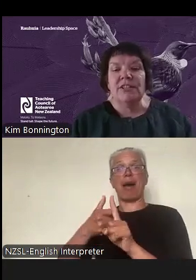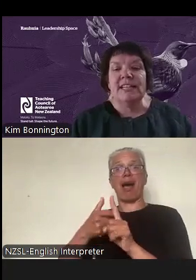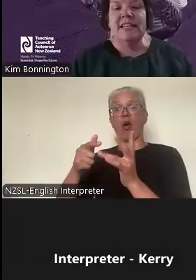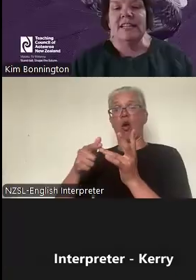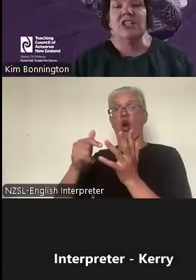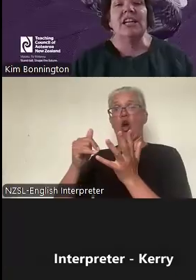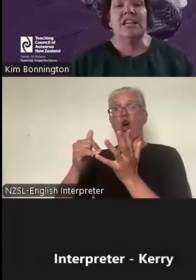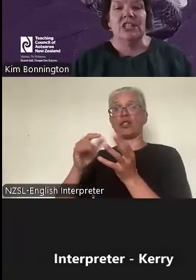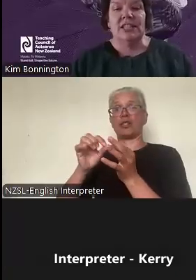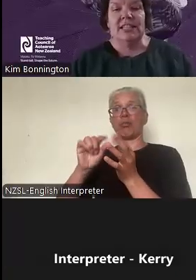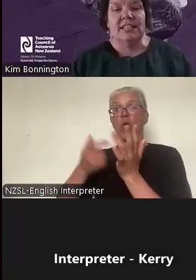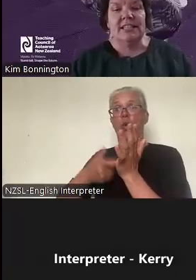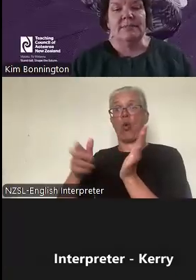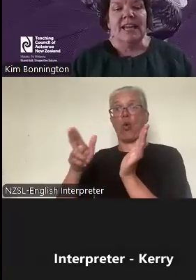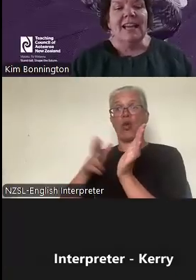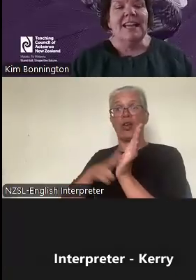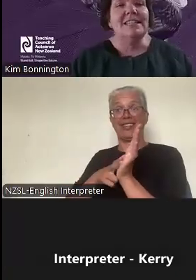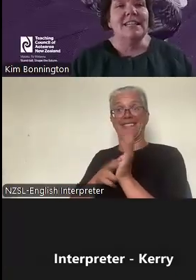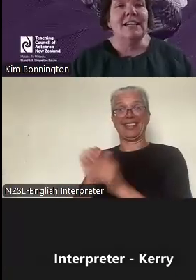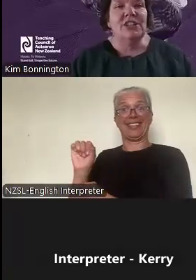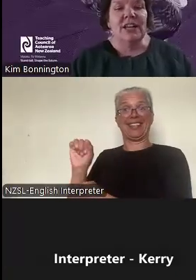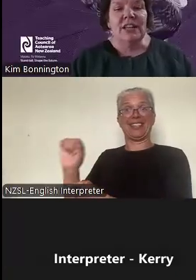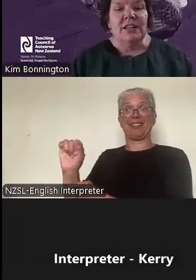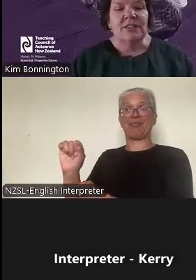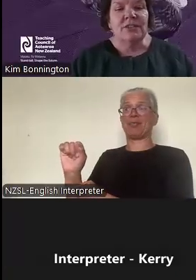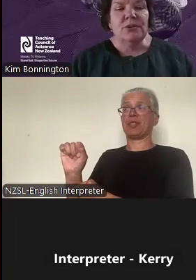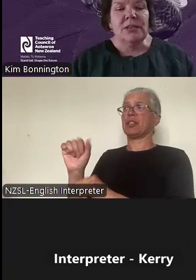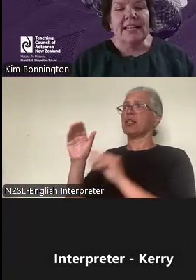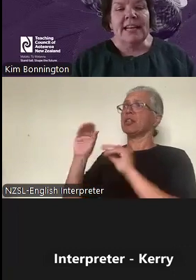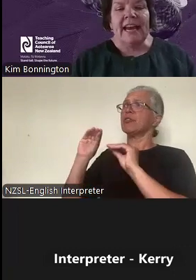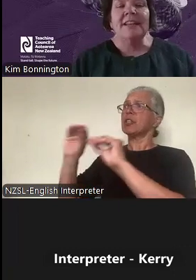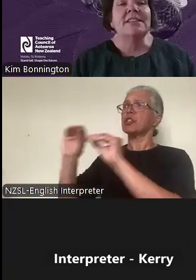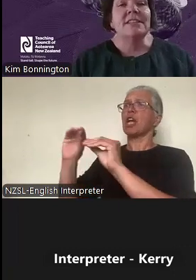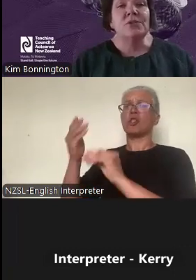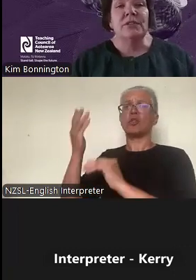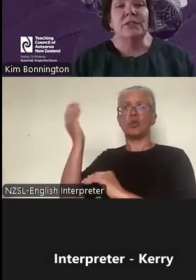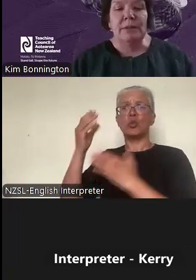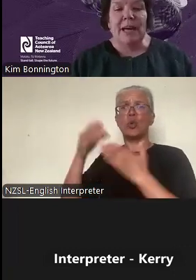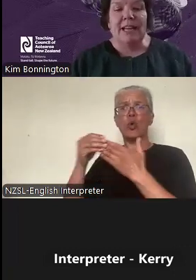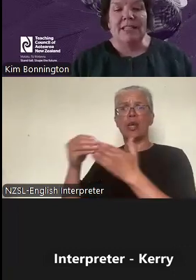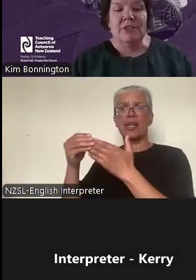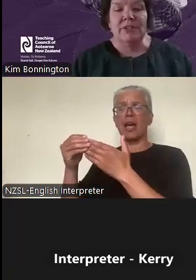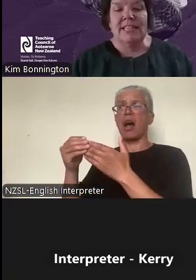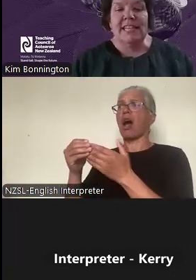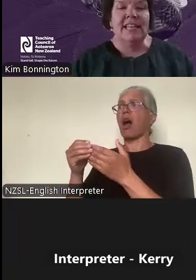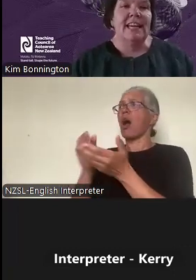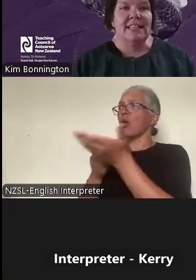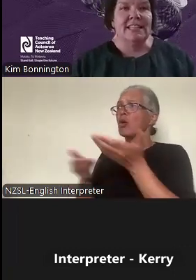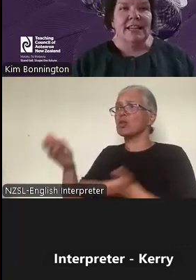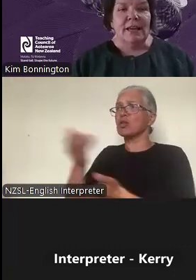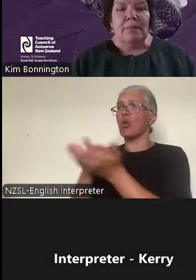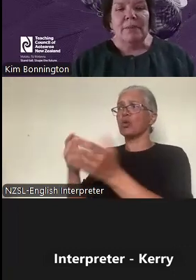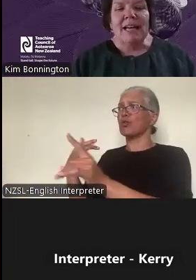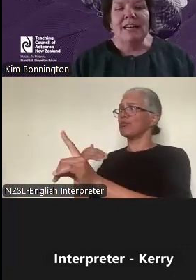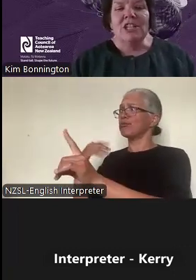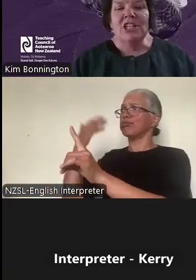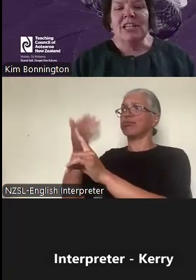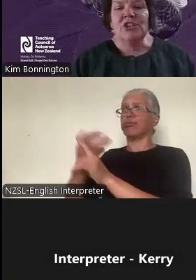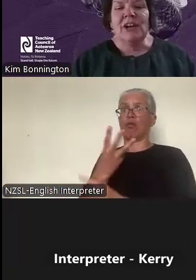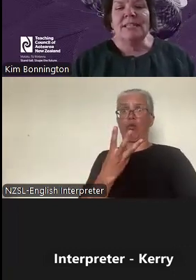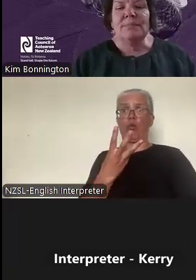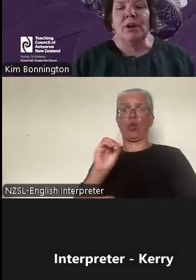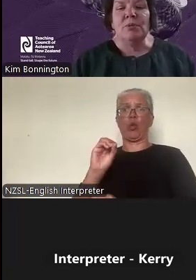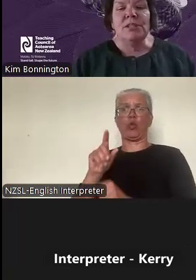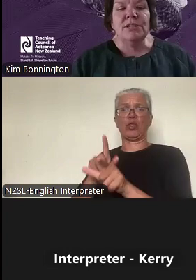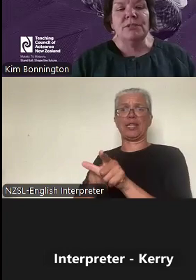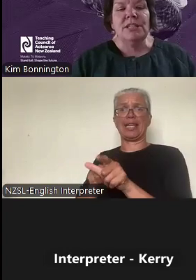across the New Zealand education system as a teacher, school leader and consultant for the past 3 decades. Mark initially